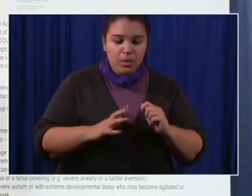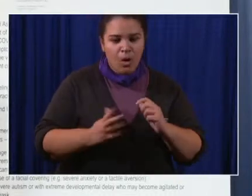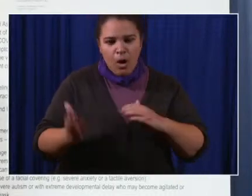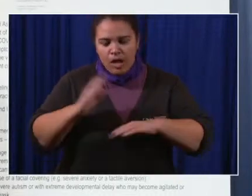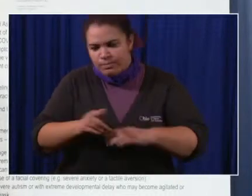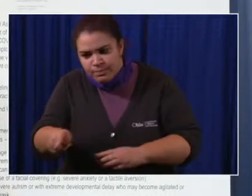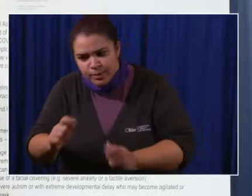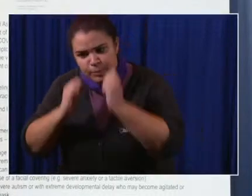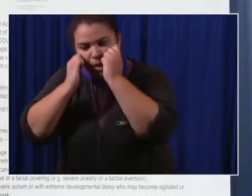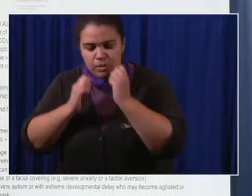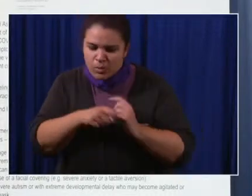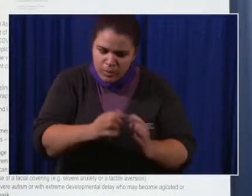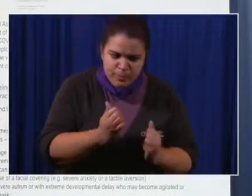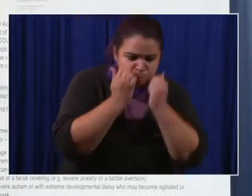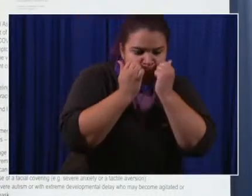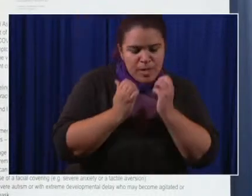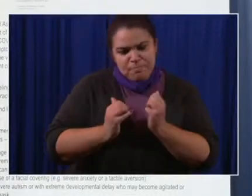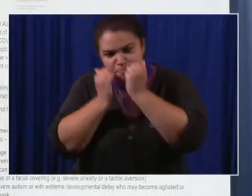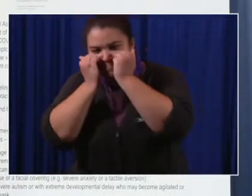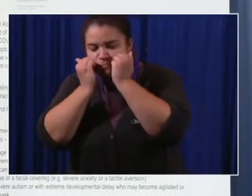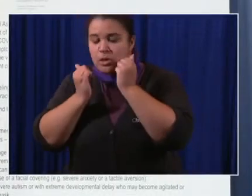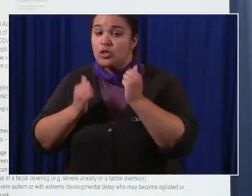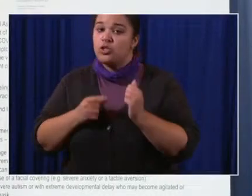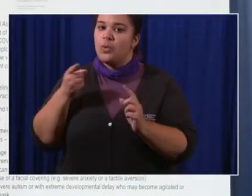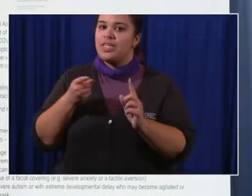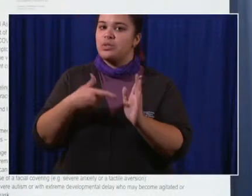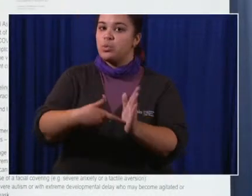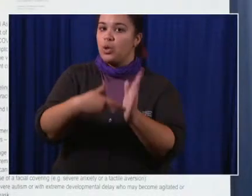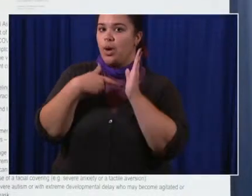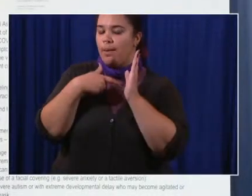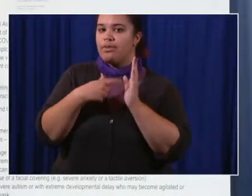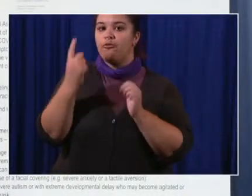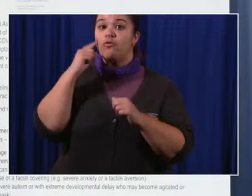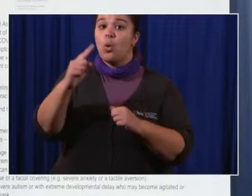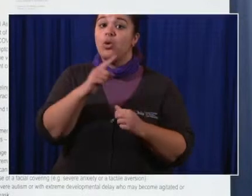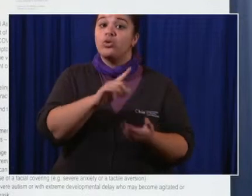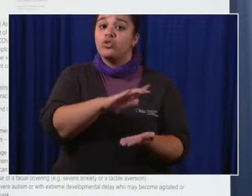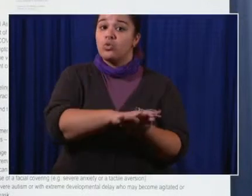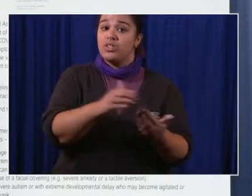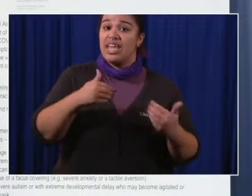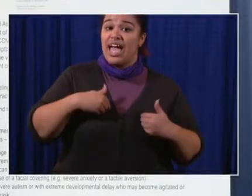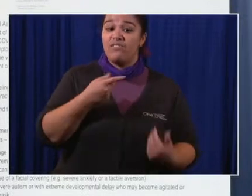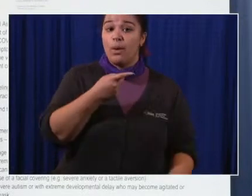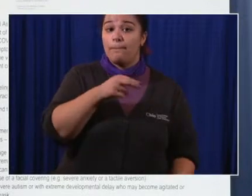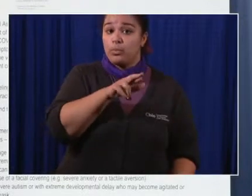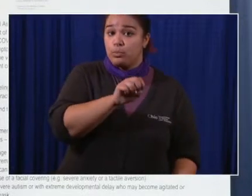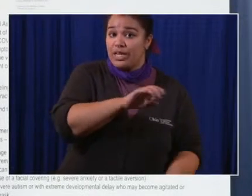apply to schools with pre-K as well, or is it just K through 12 students?